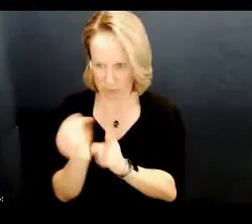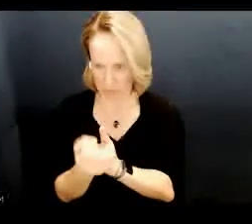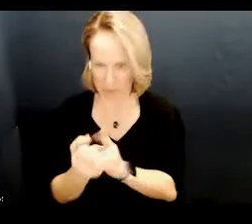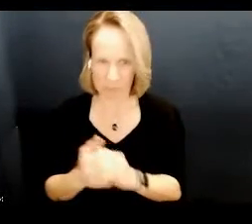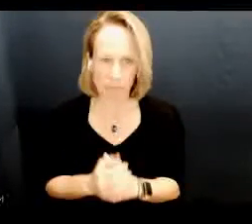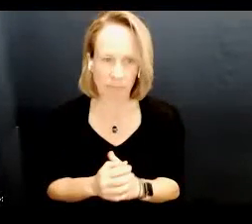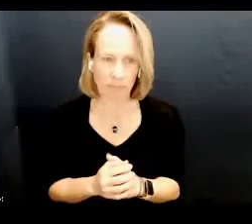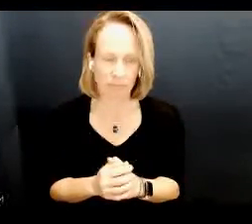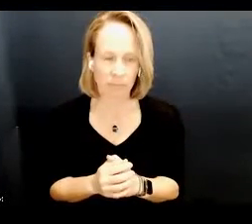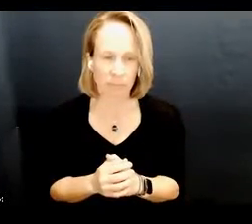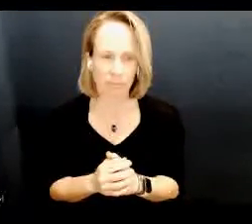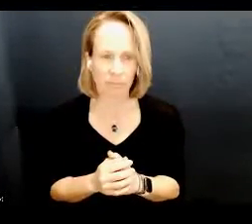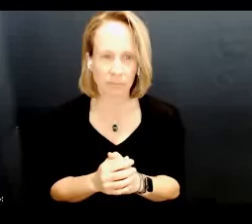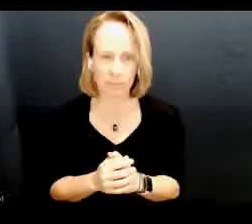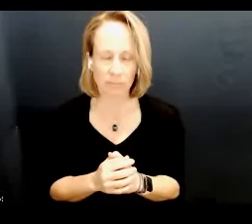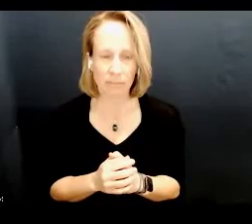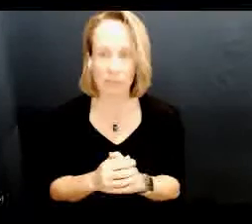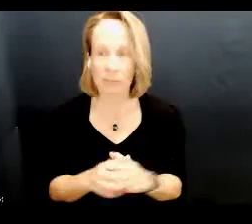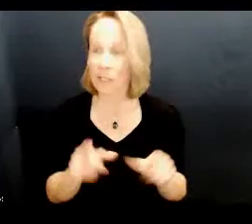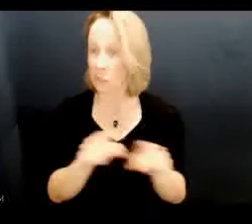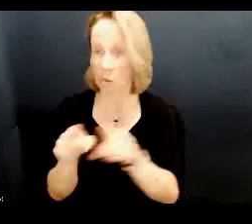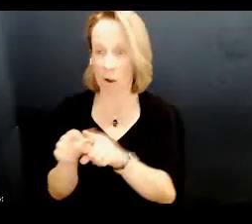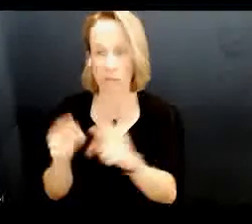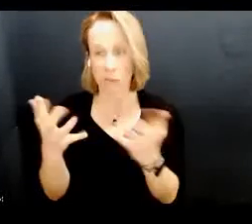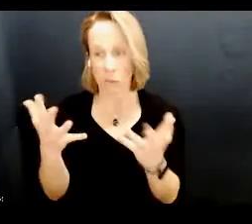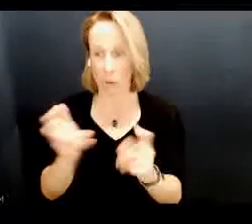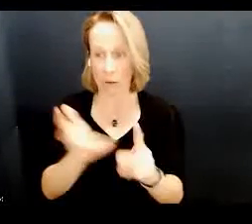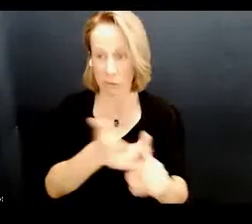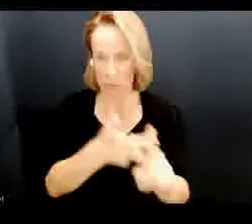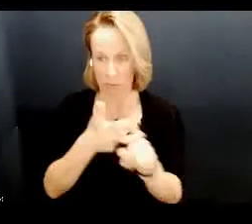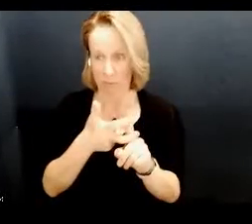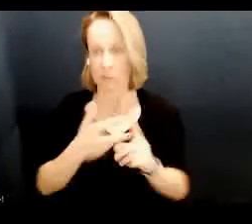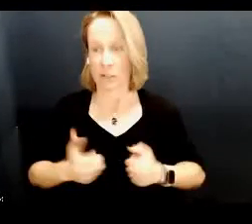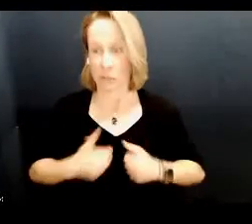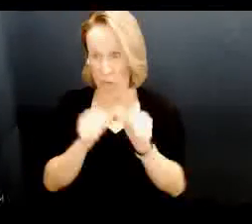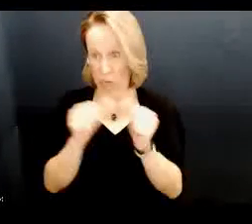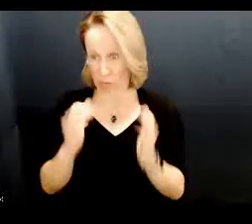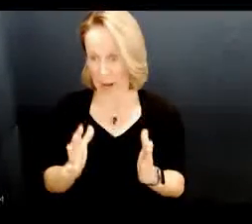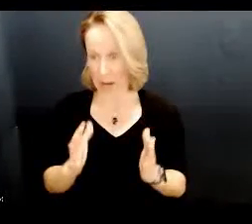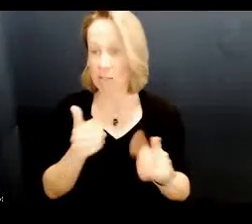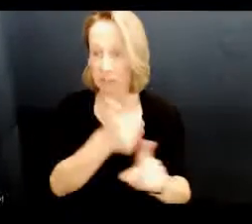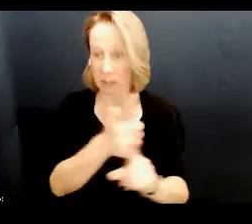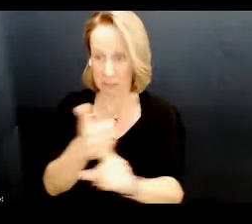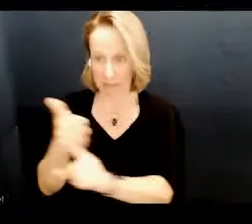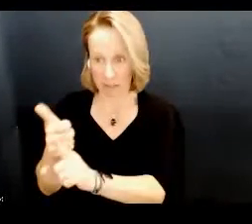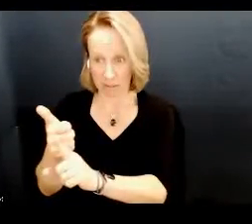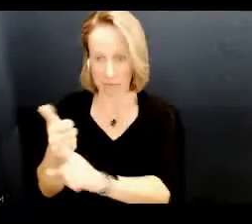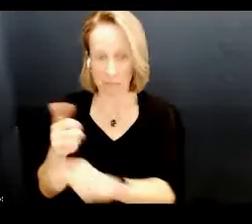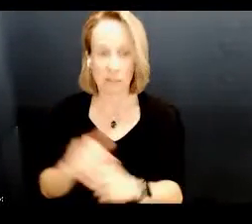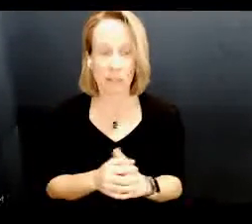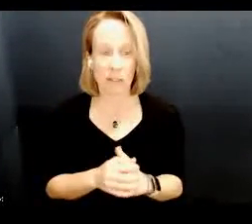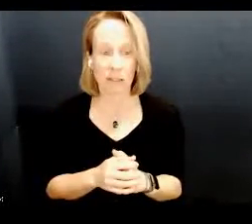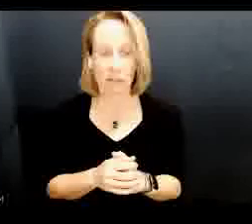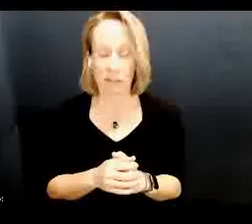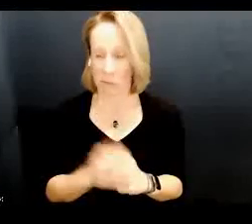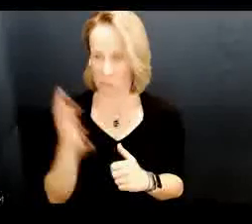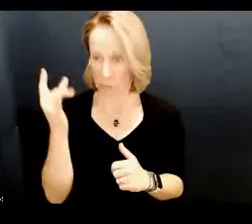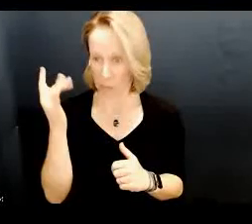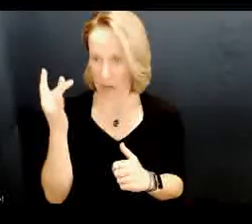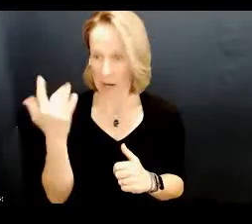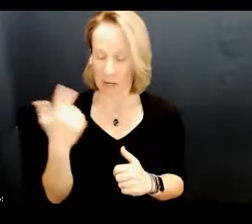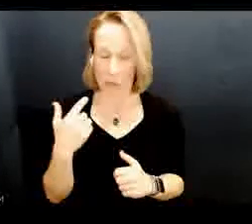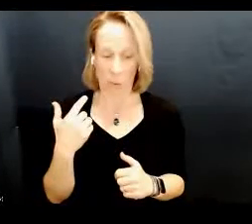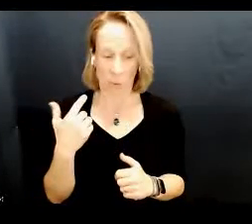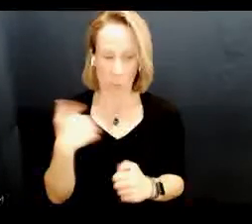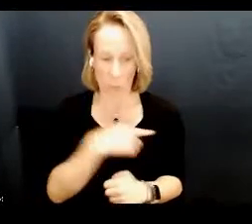We also want to make sure we're including survivors as we're mapping, right? Because when we map out our response, we know